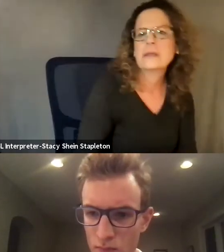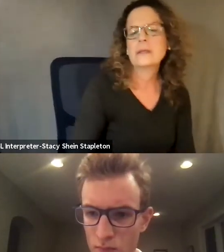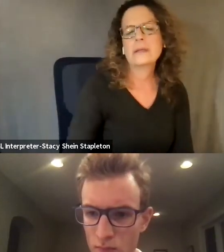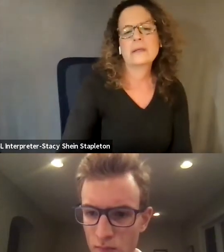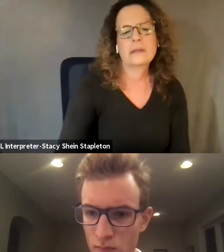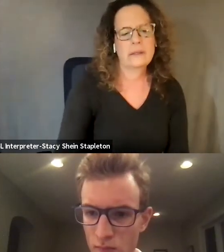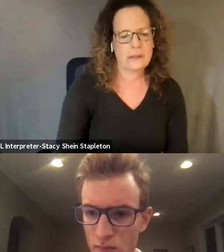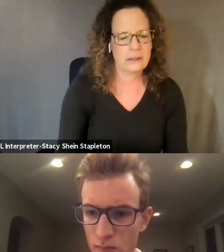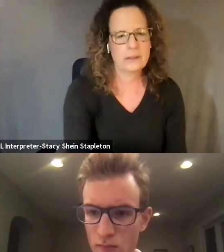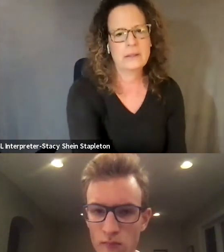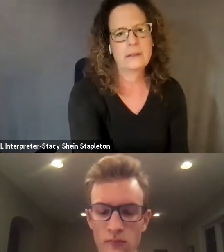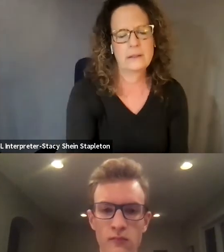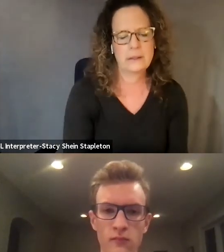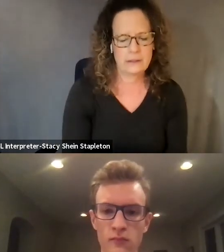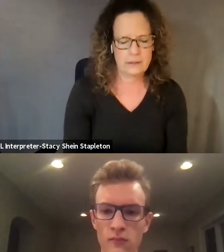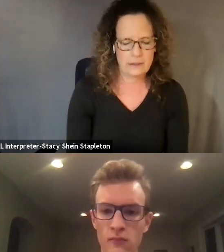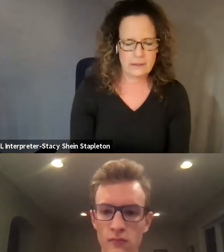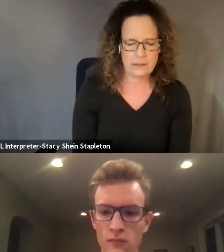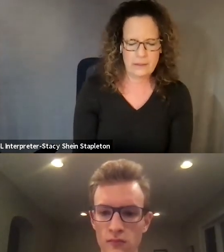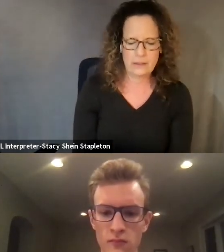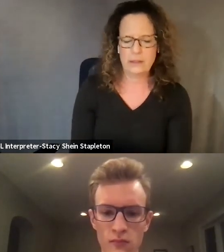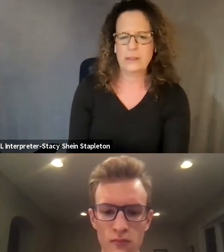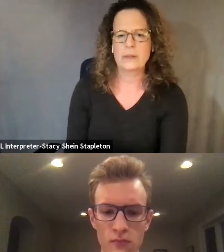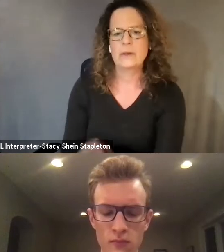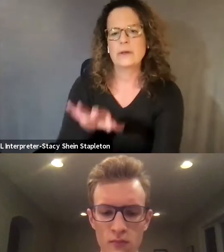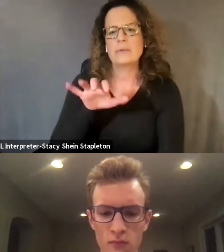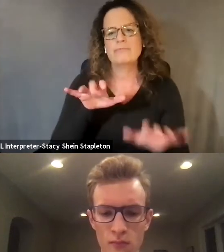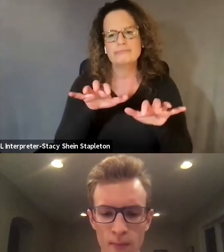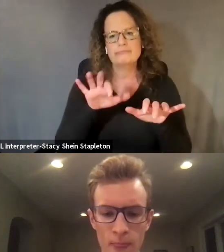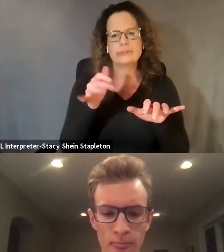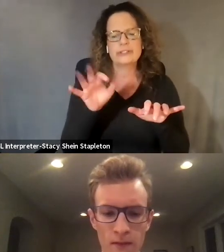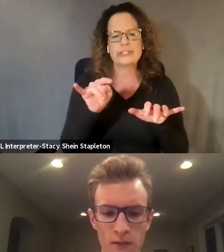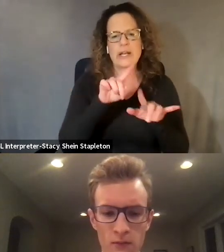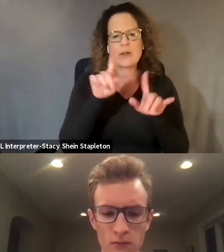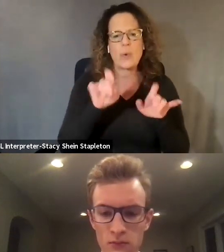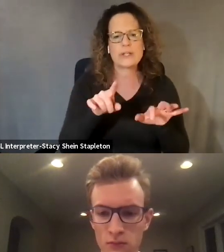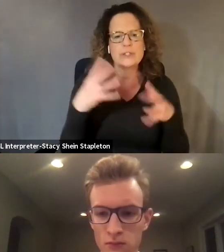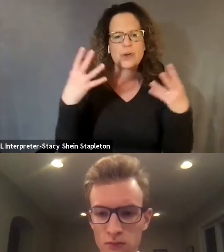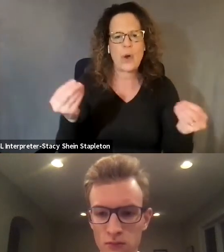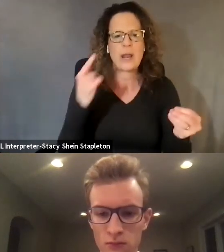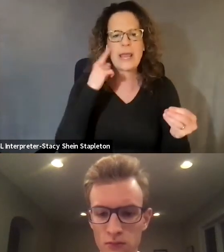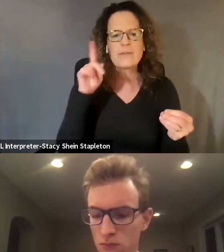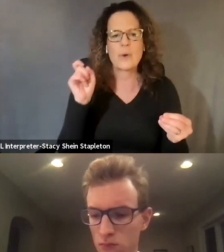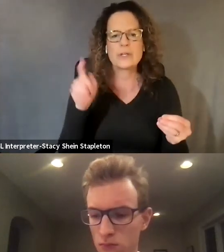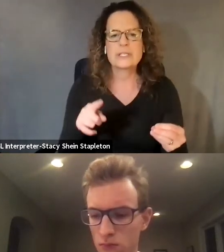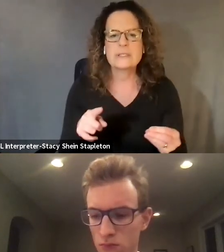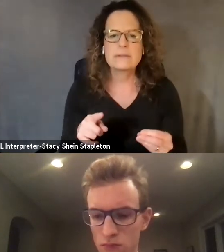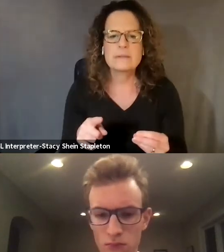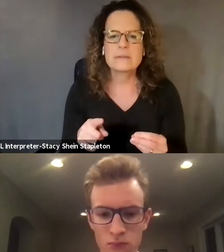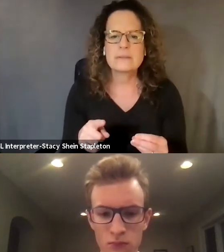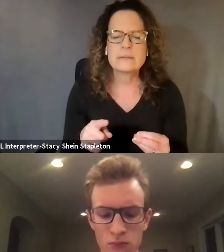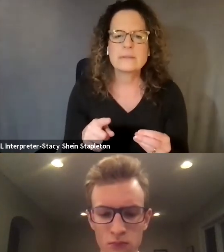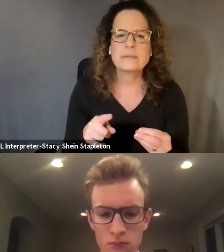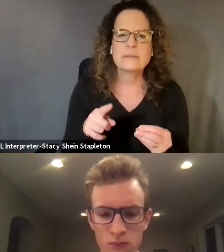Awesome. So I am out of questions in the chat. So if anybody has any questions, please put